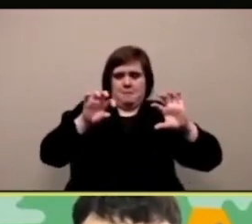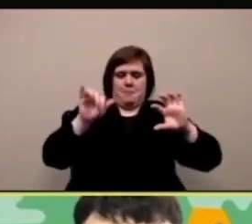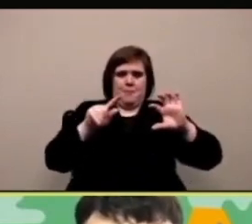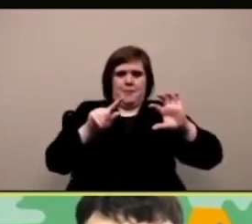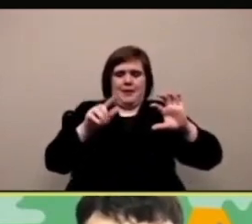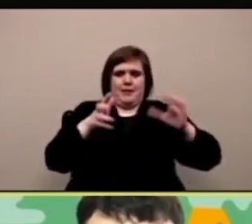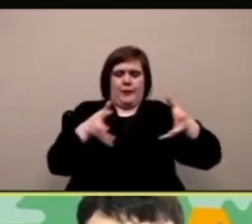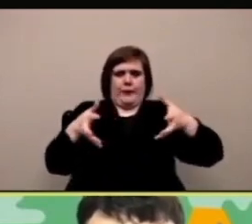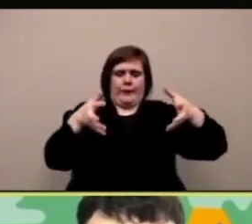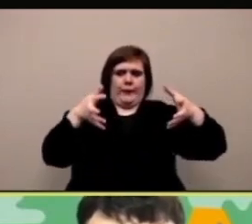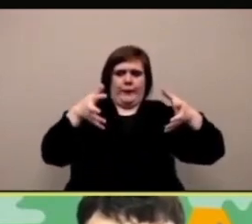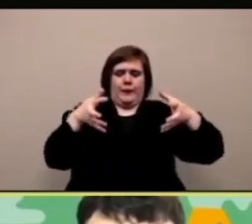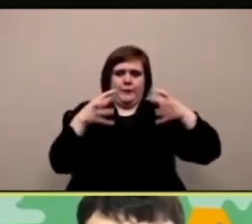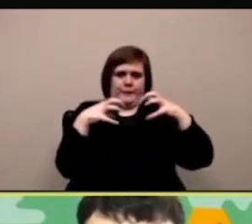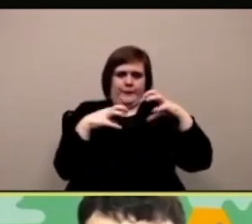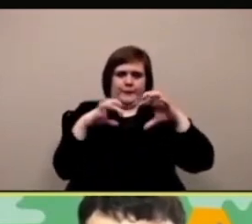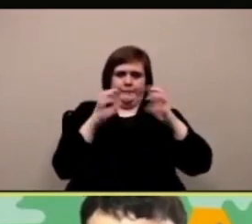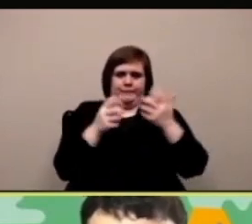all smushing together.